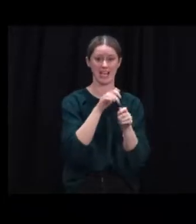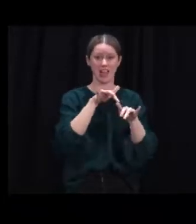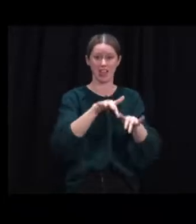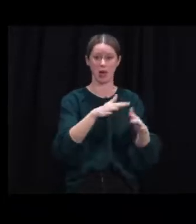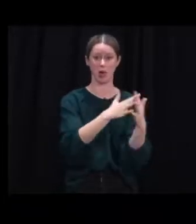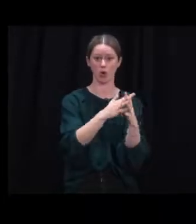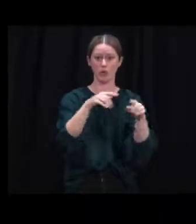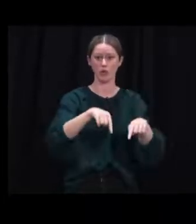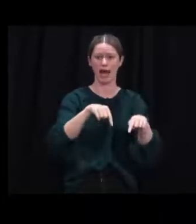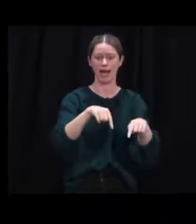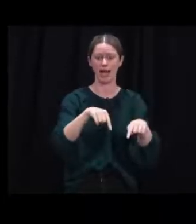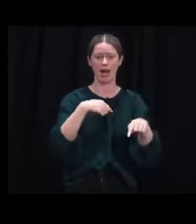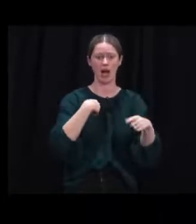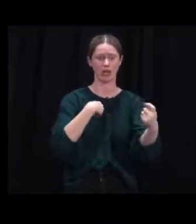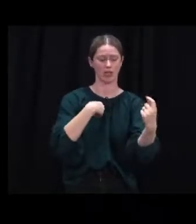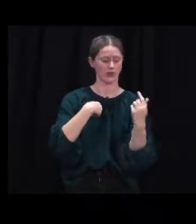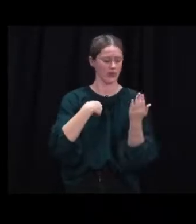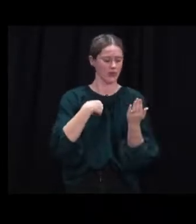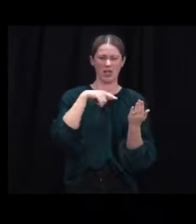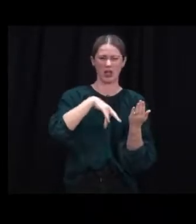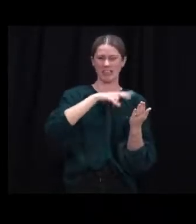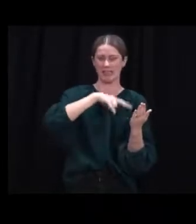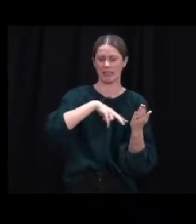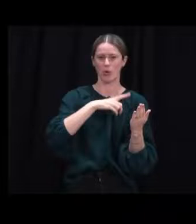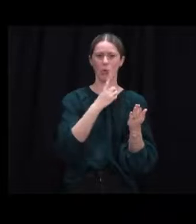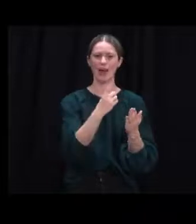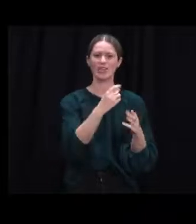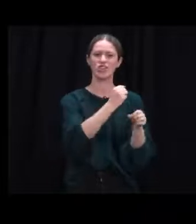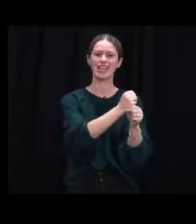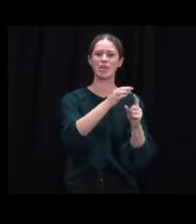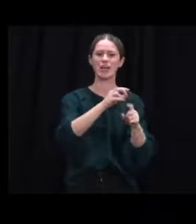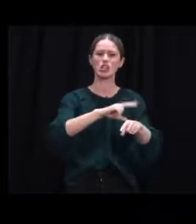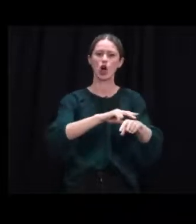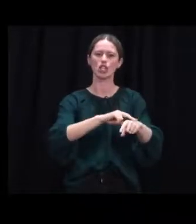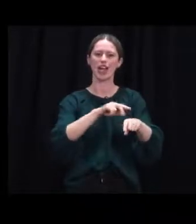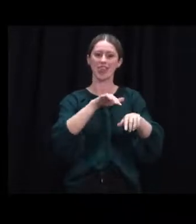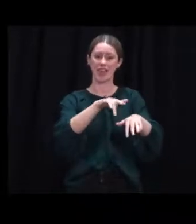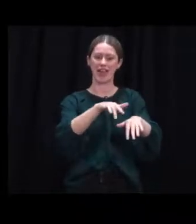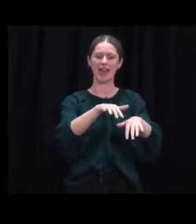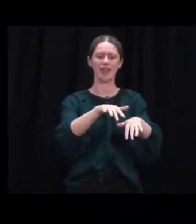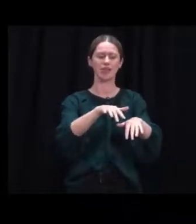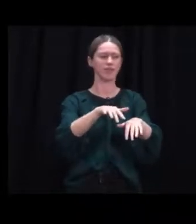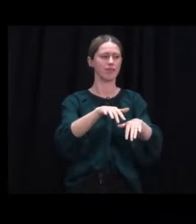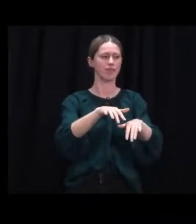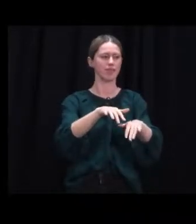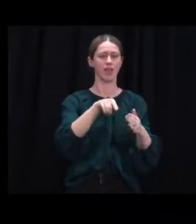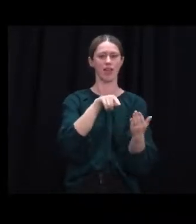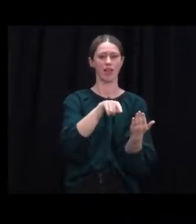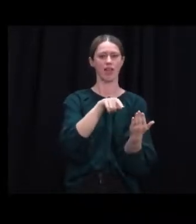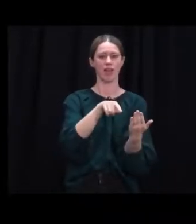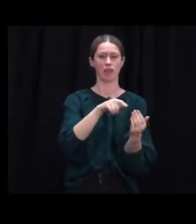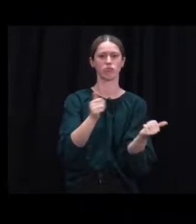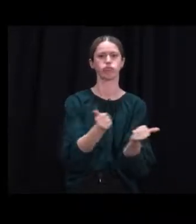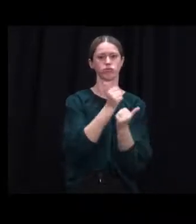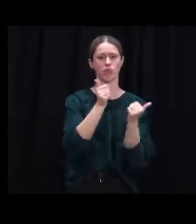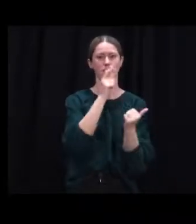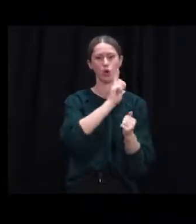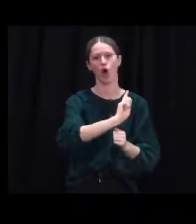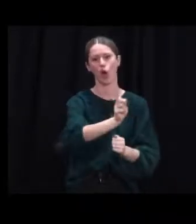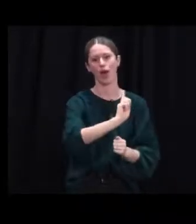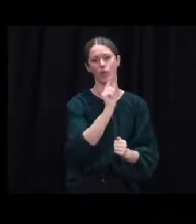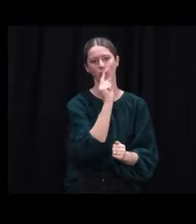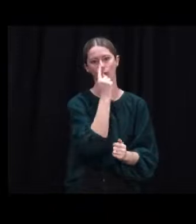and so there is pop-up testing running again today in Warkworth. I've had some message I just didn't get a chance to look at from one